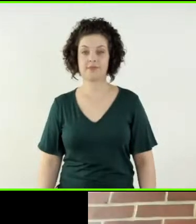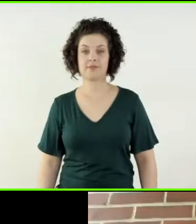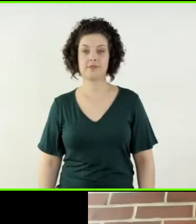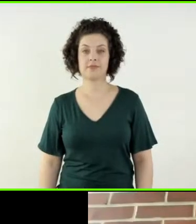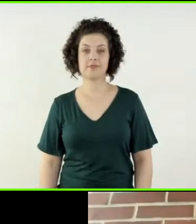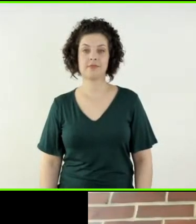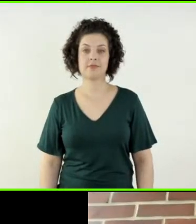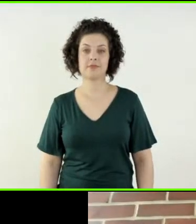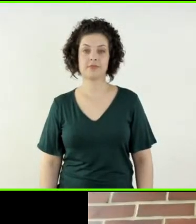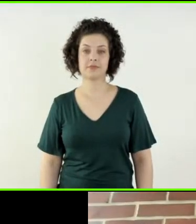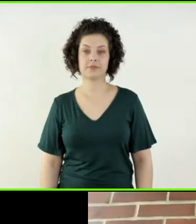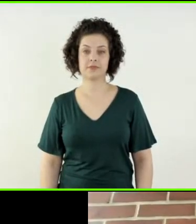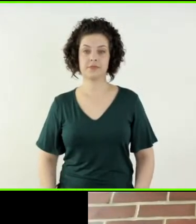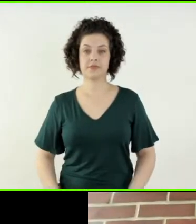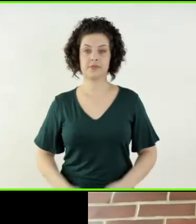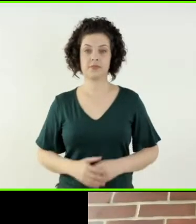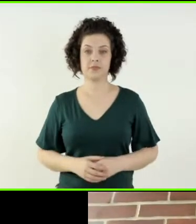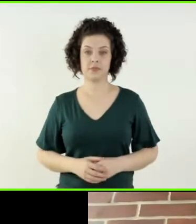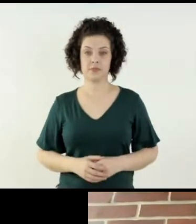Thank you so much, Carmen.